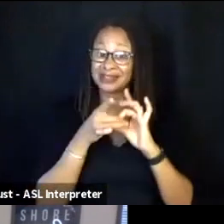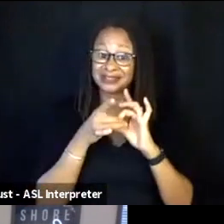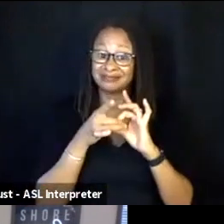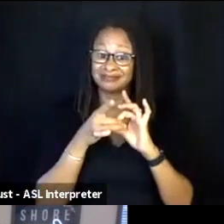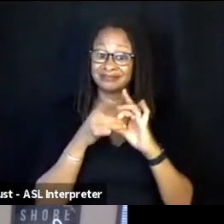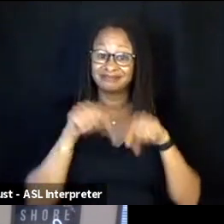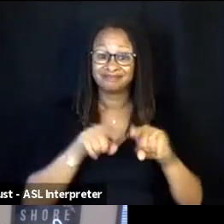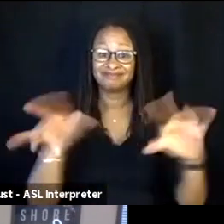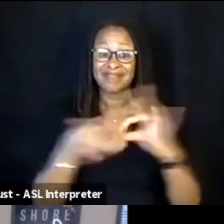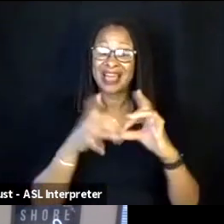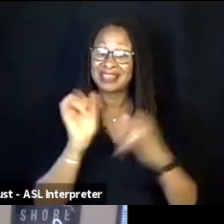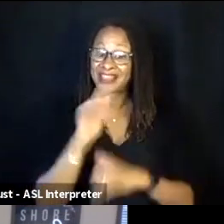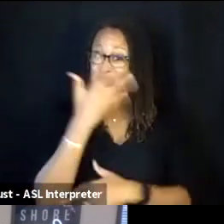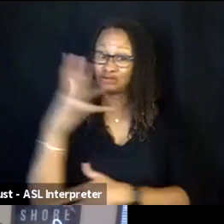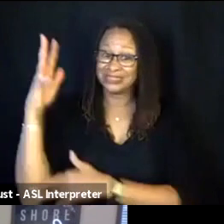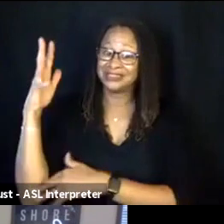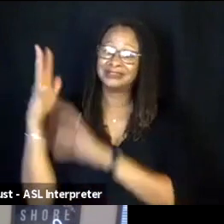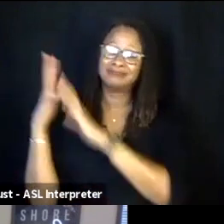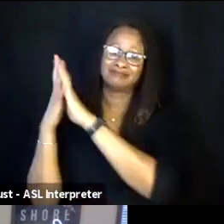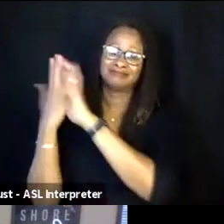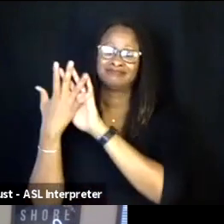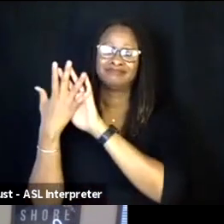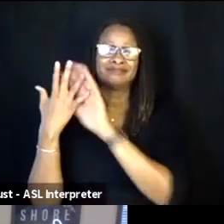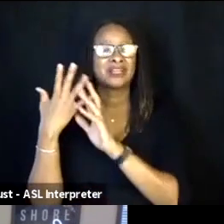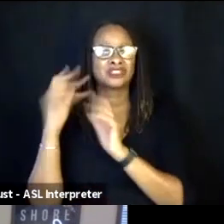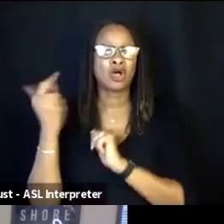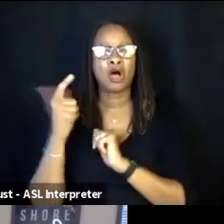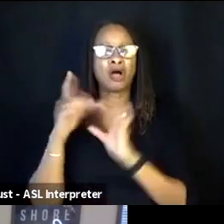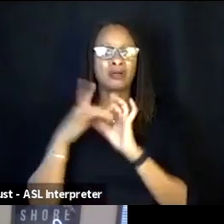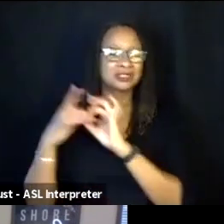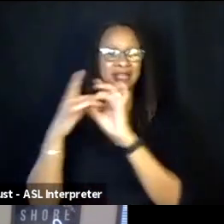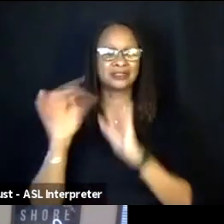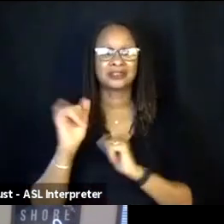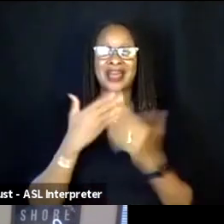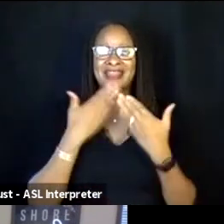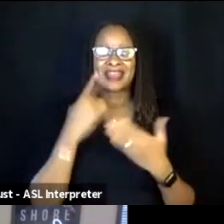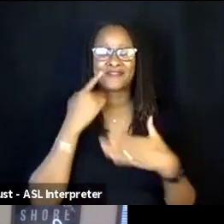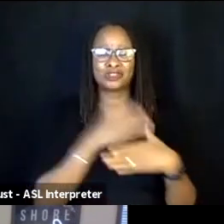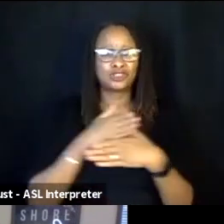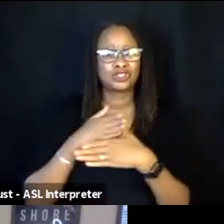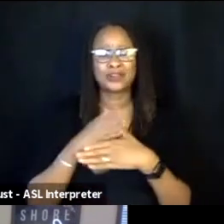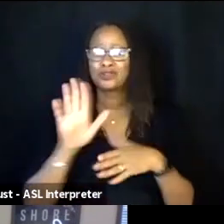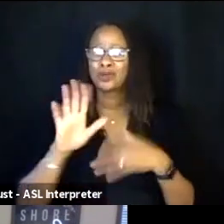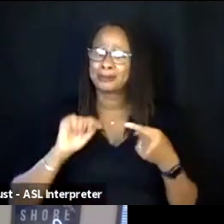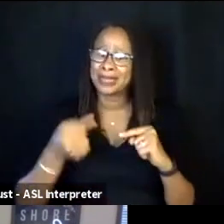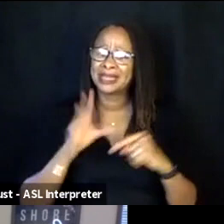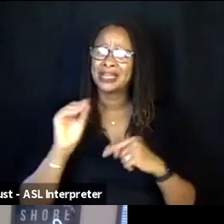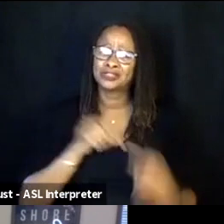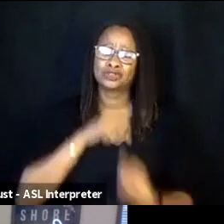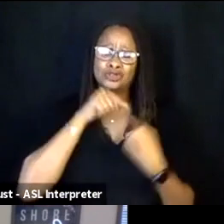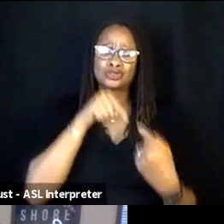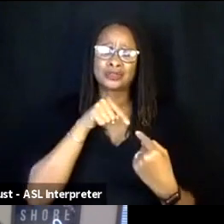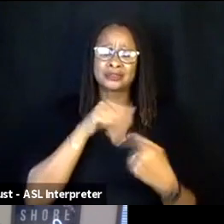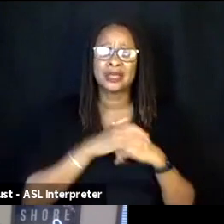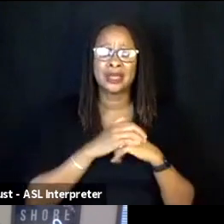like the tree is all connected. So thank you for sharing your pain and your struggle, and we